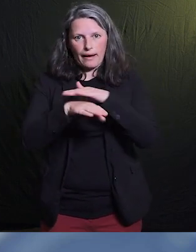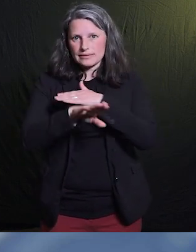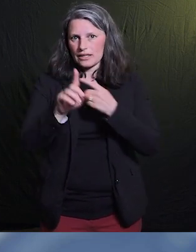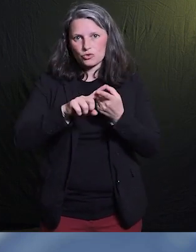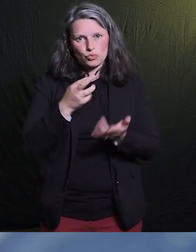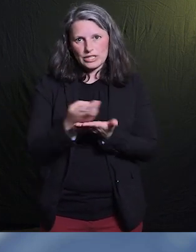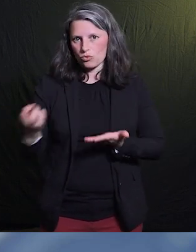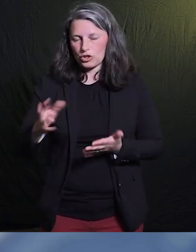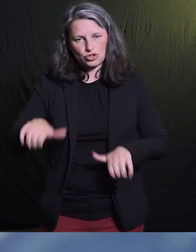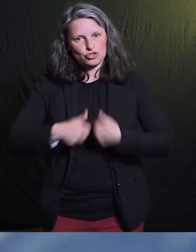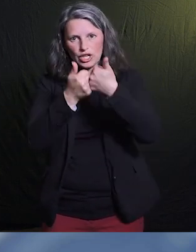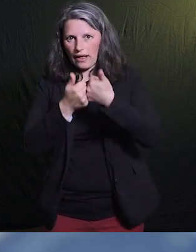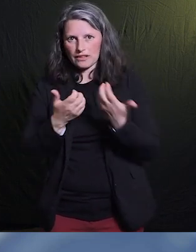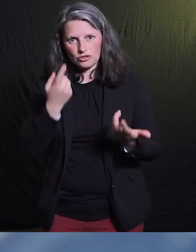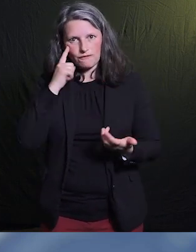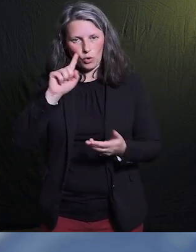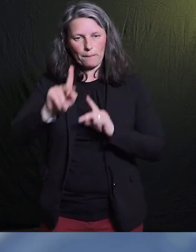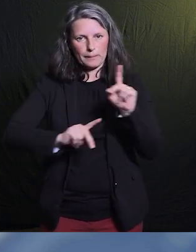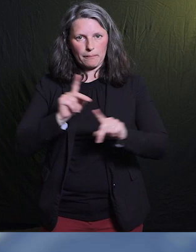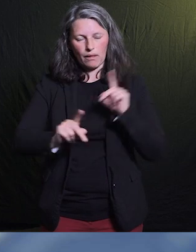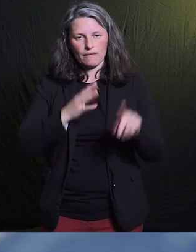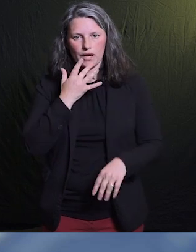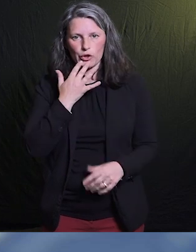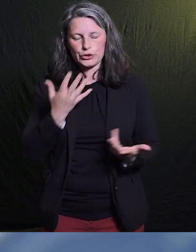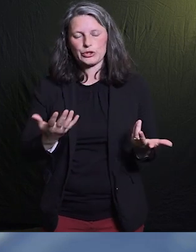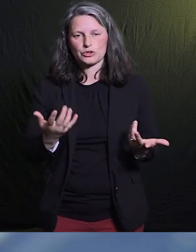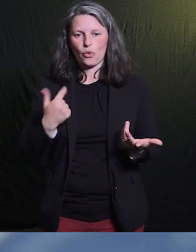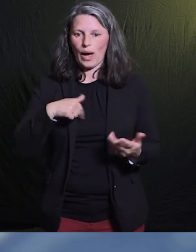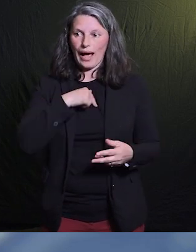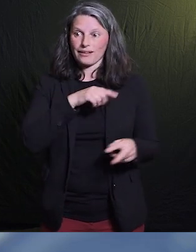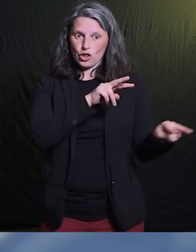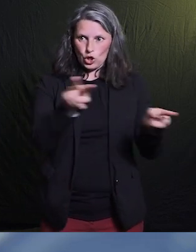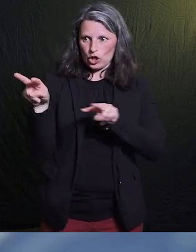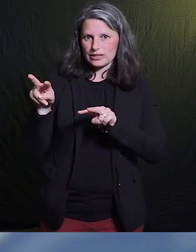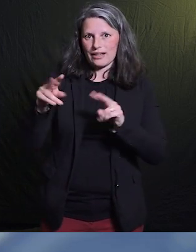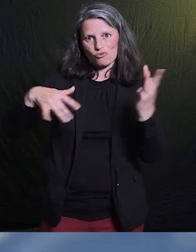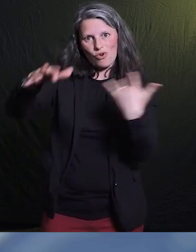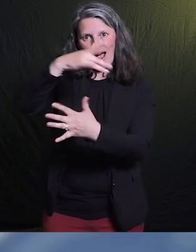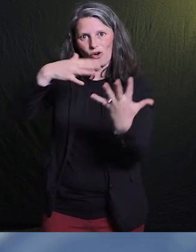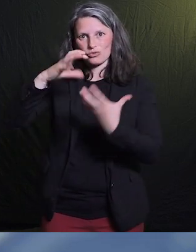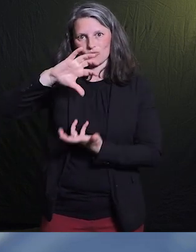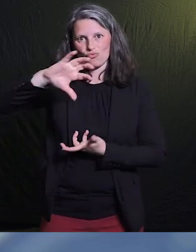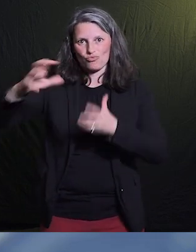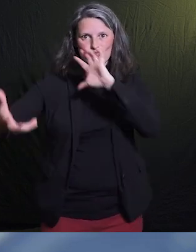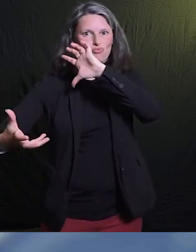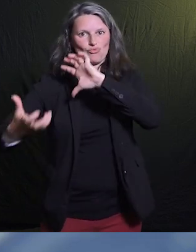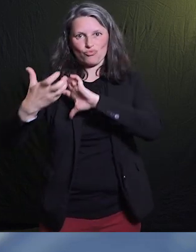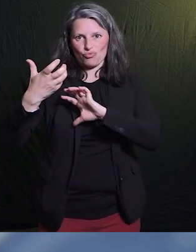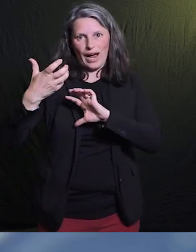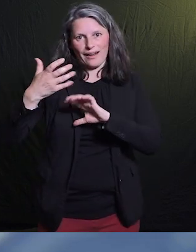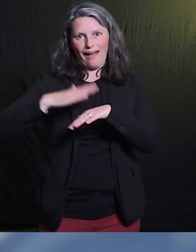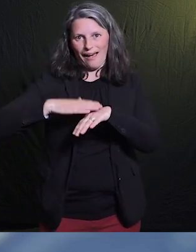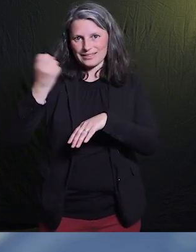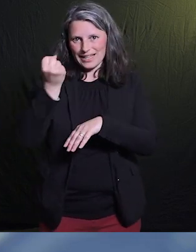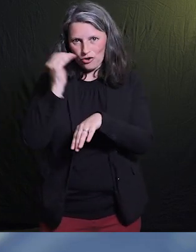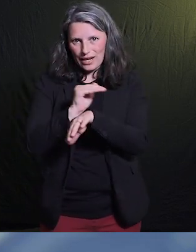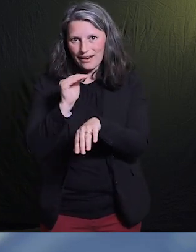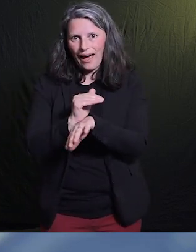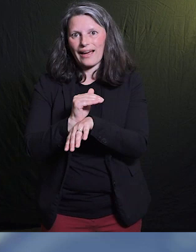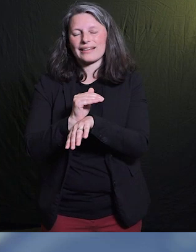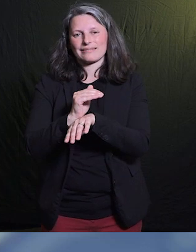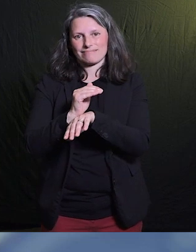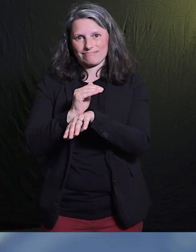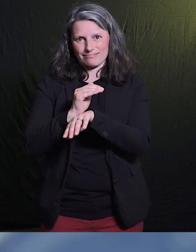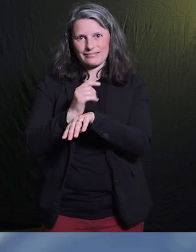challenge. So, as I looked at the crowds rioting on Saturday night, I couldn't help but think about